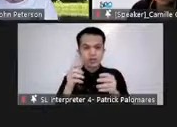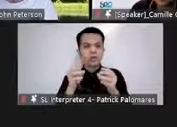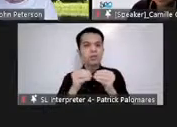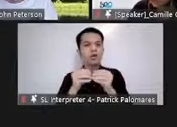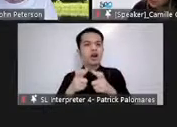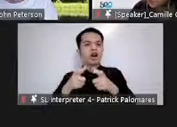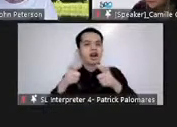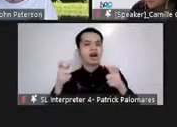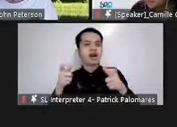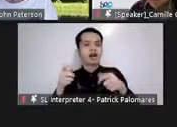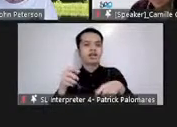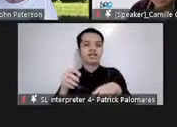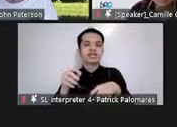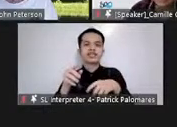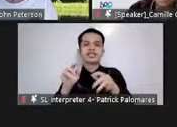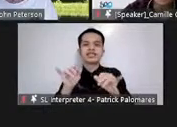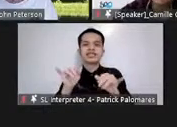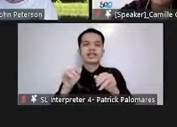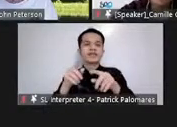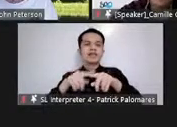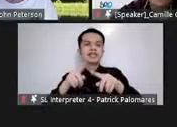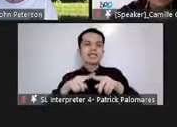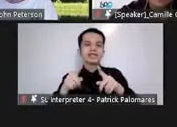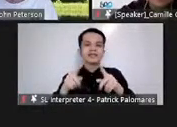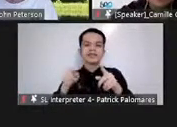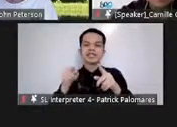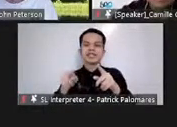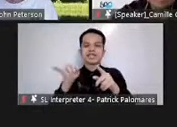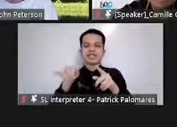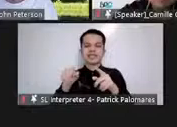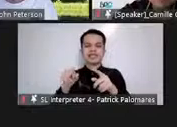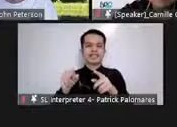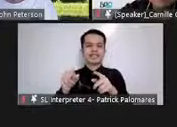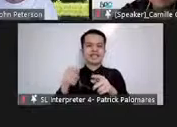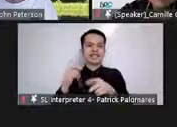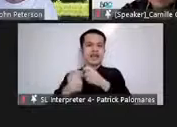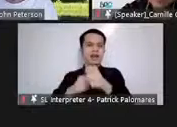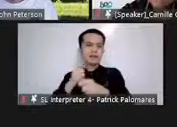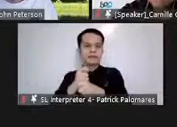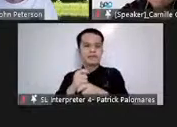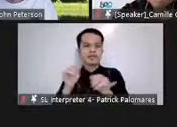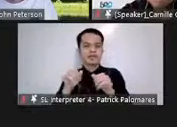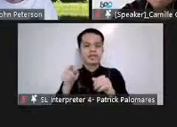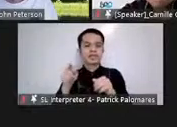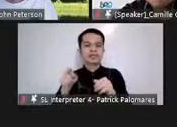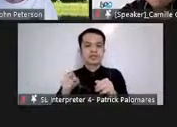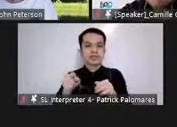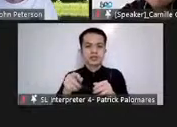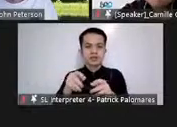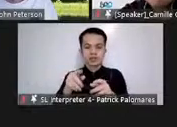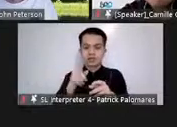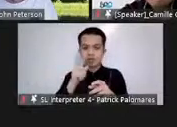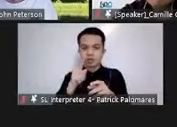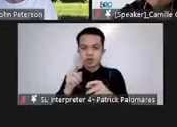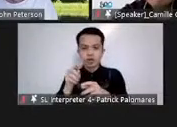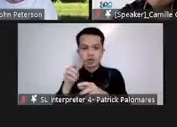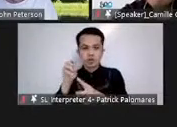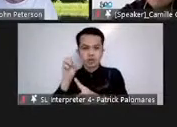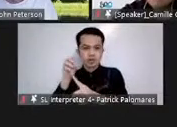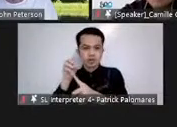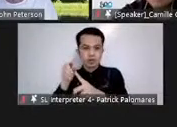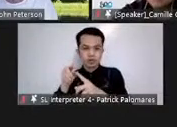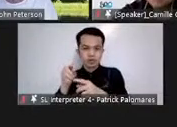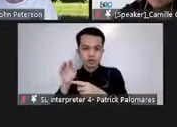gives us a different wood species. And it's because it was only partially exposed. We still don't know